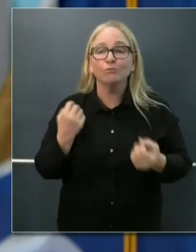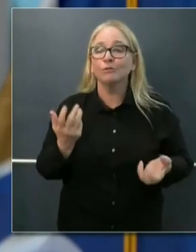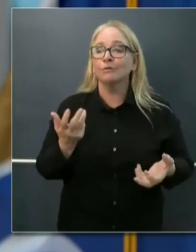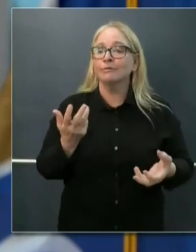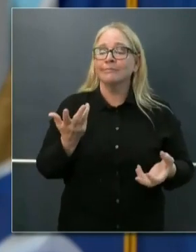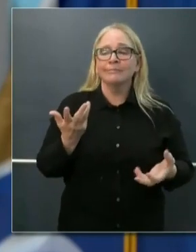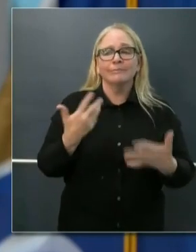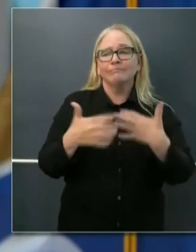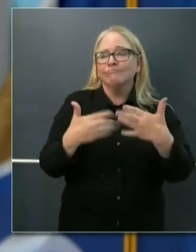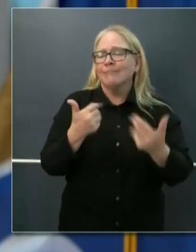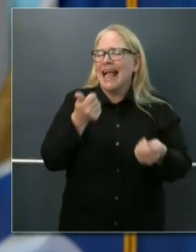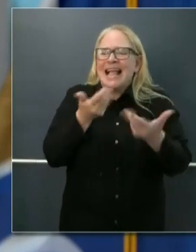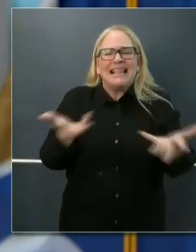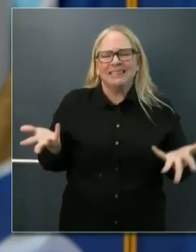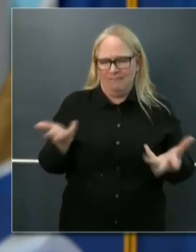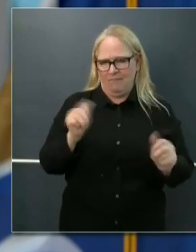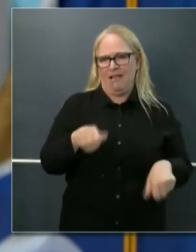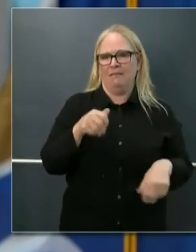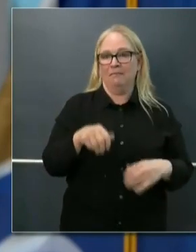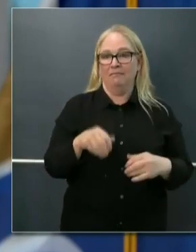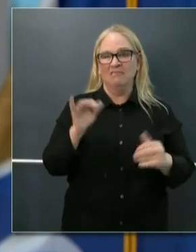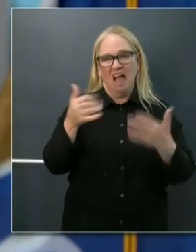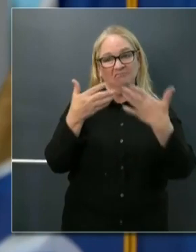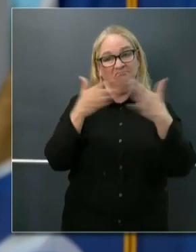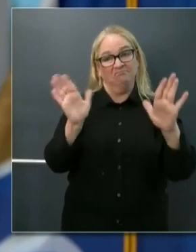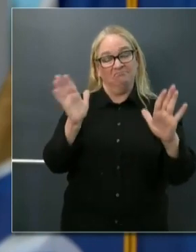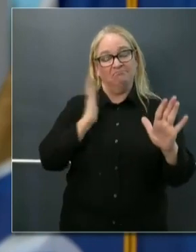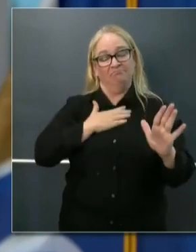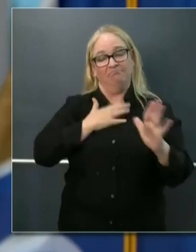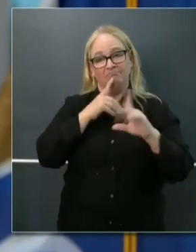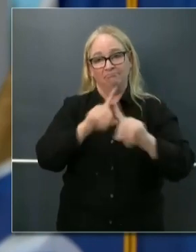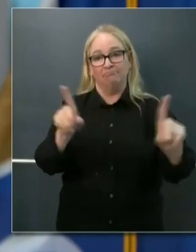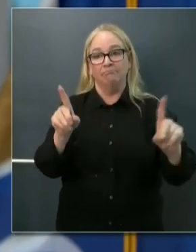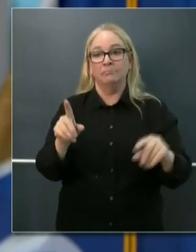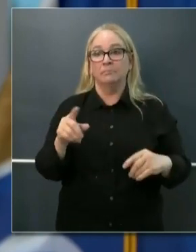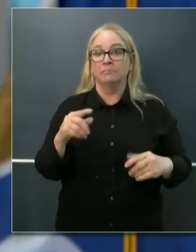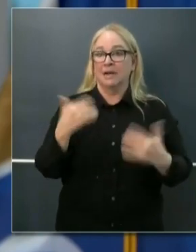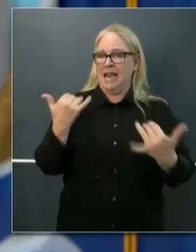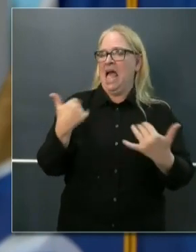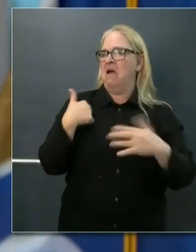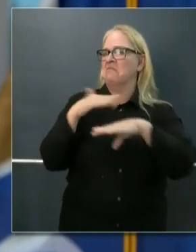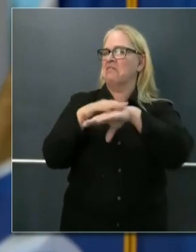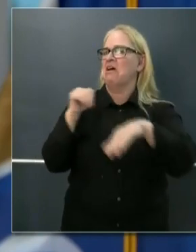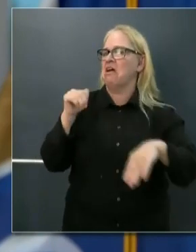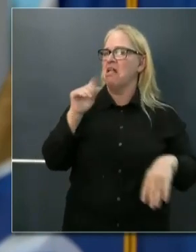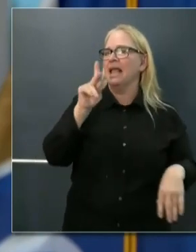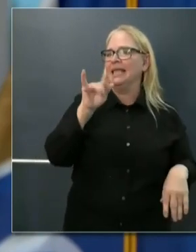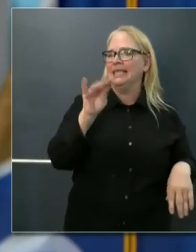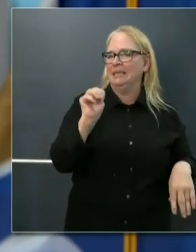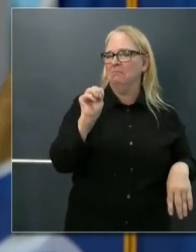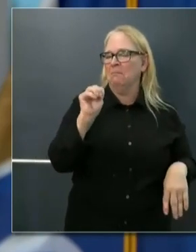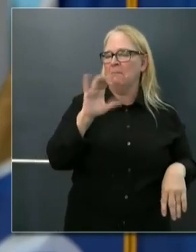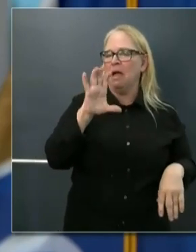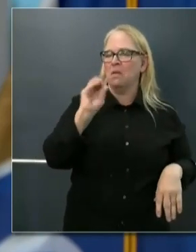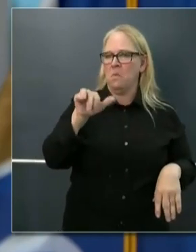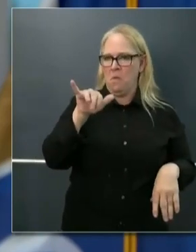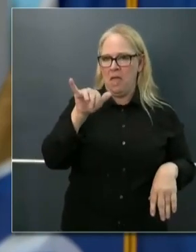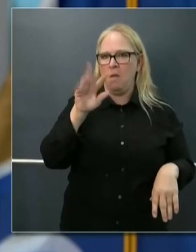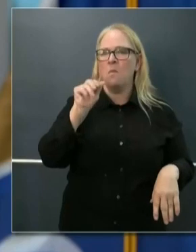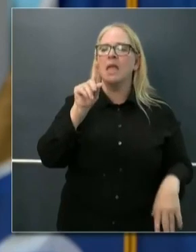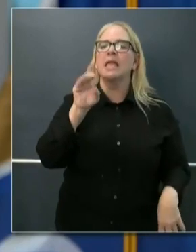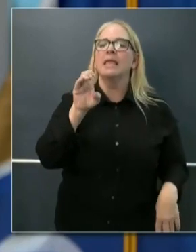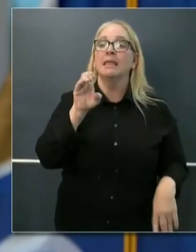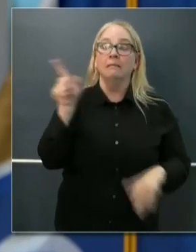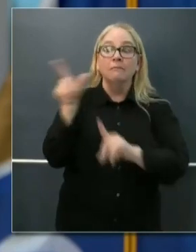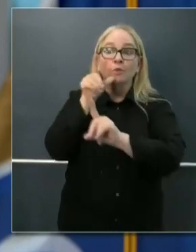otherwise. That's broad strokes, but we have Kim McCoy-Wade, who's the head of our Department of Aging, that helped organize